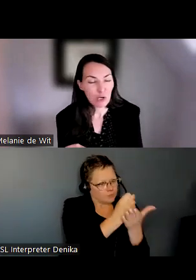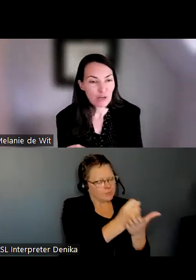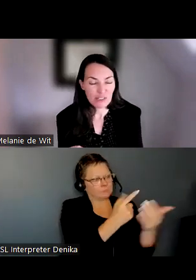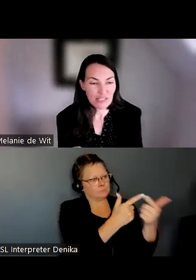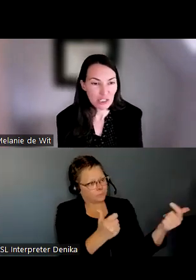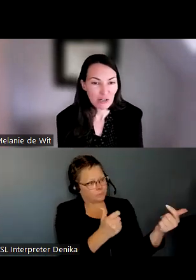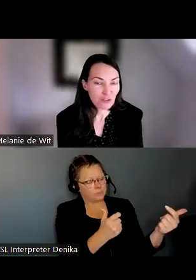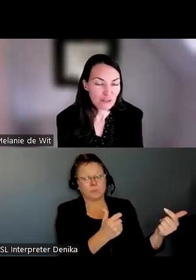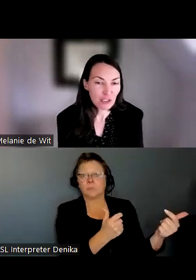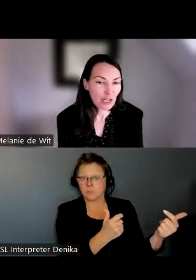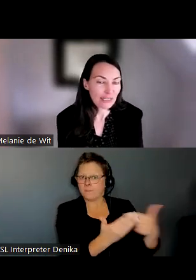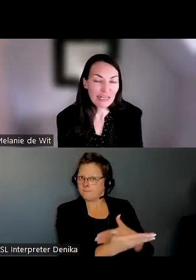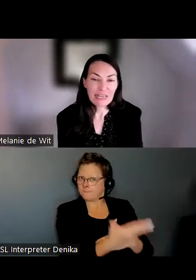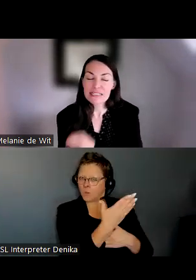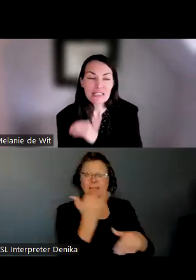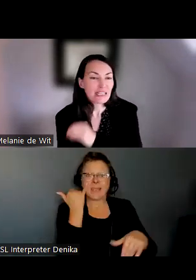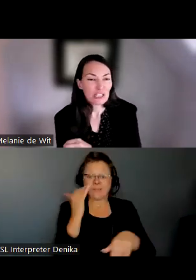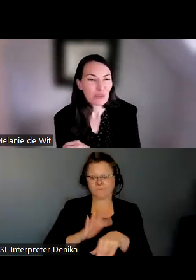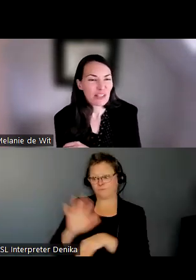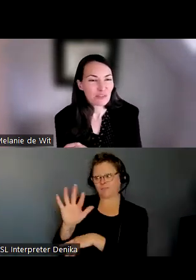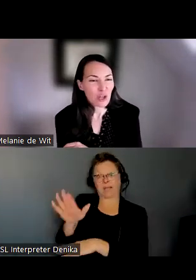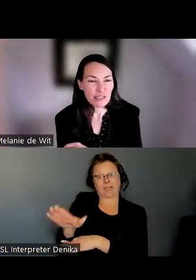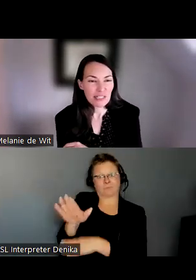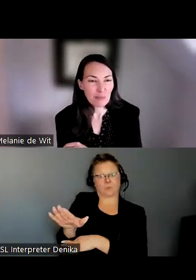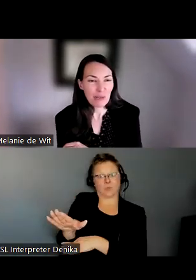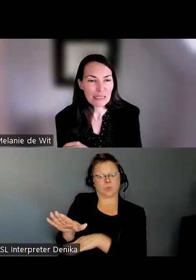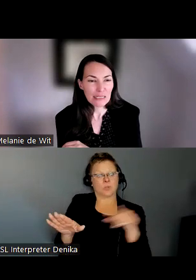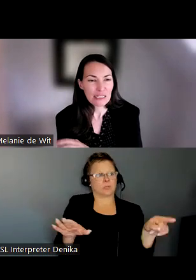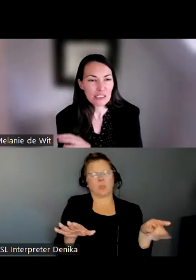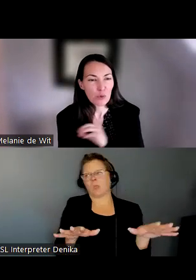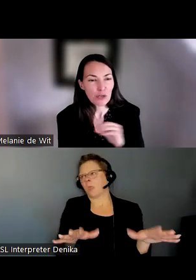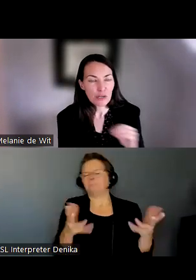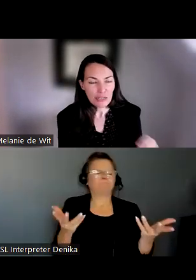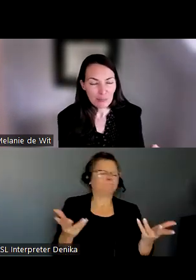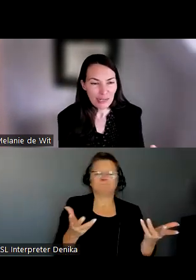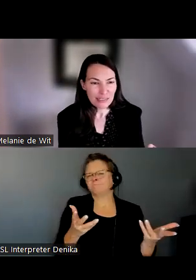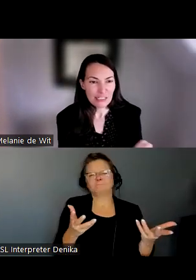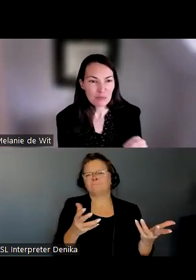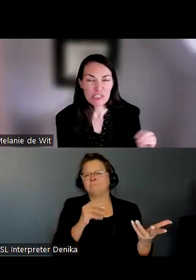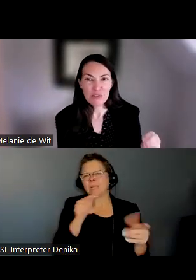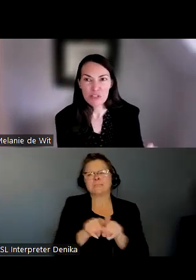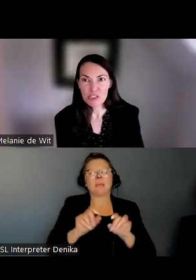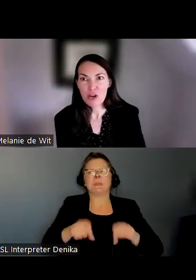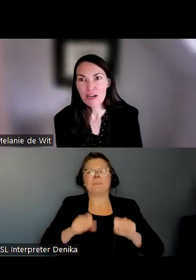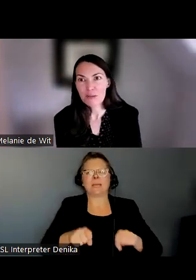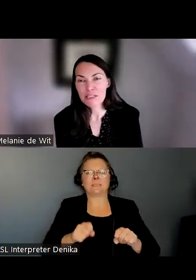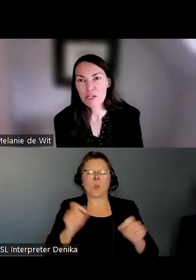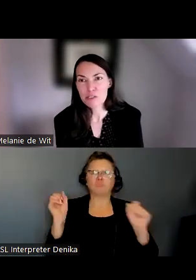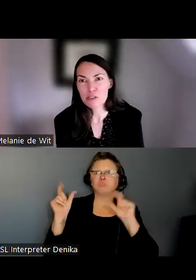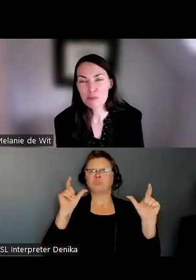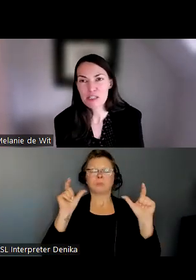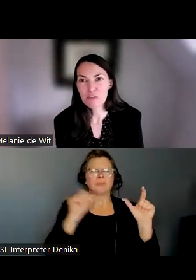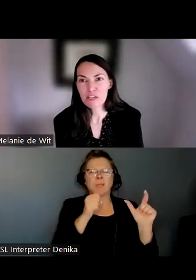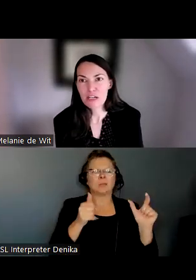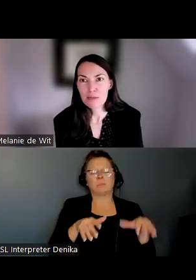same conversation at 5 o'clock at night, they've lost capacity. So where capacity is specific to time, it's